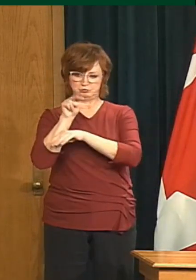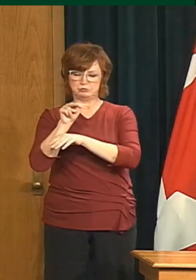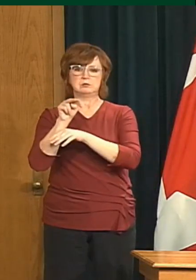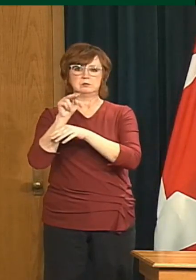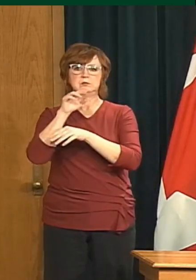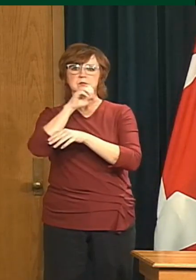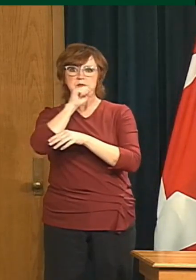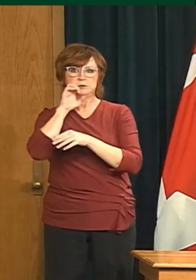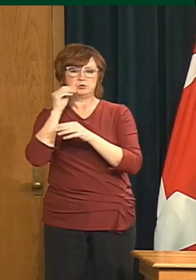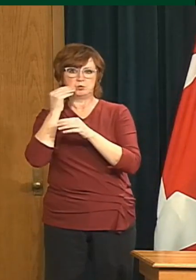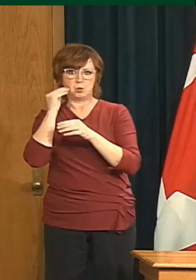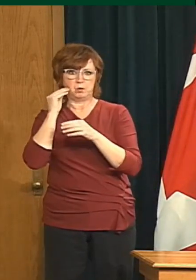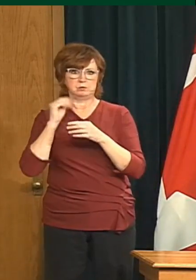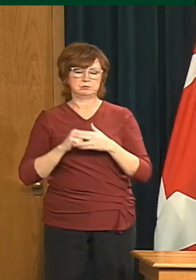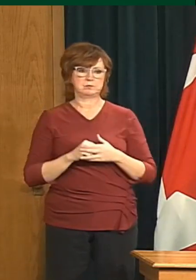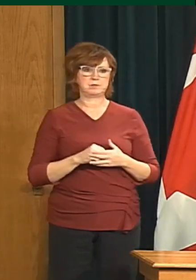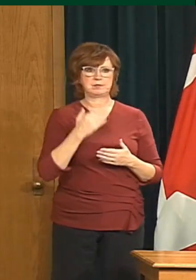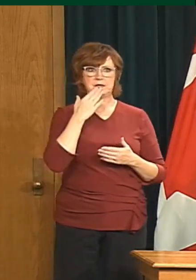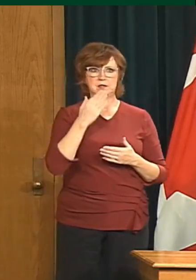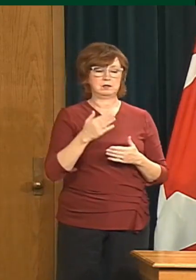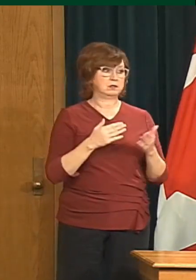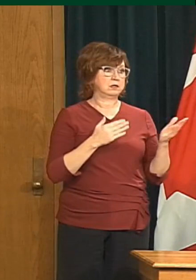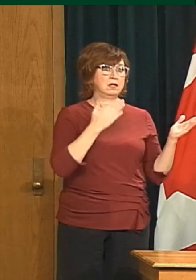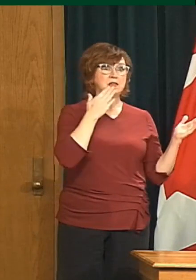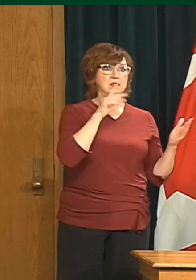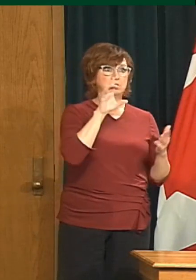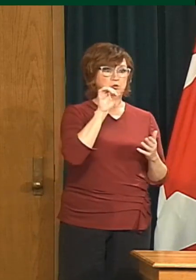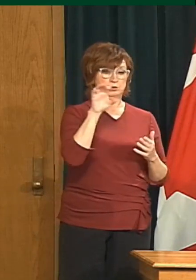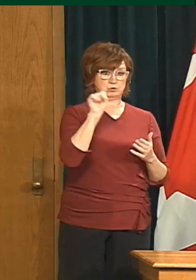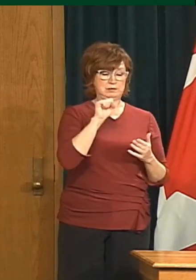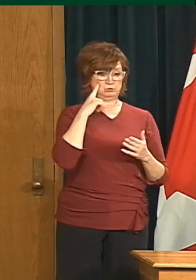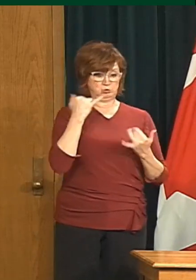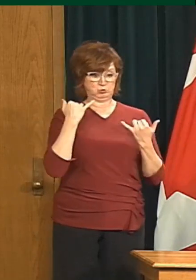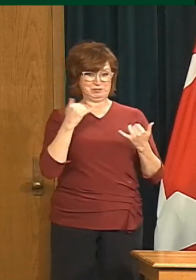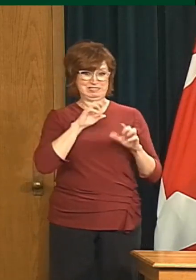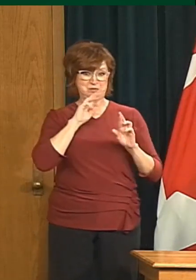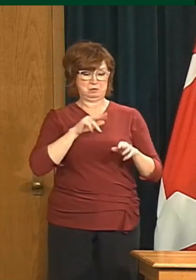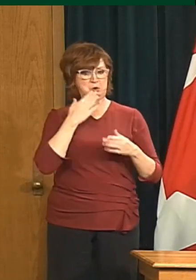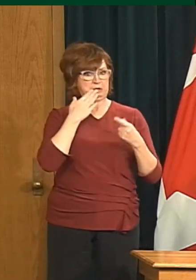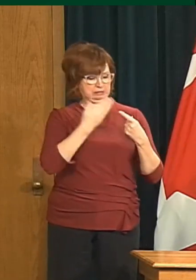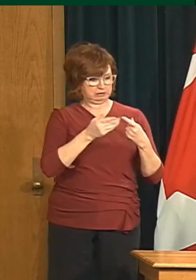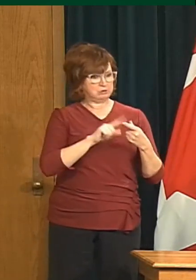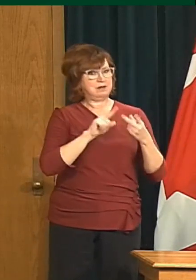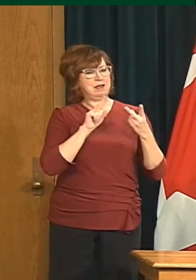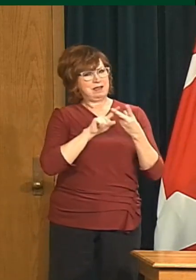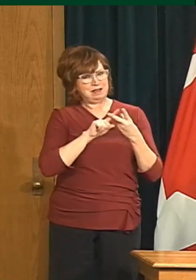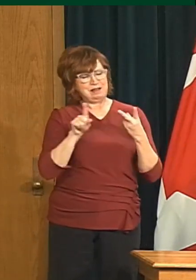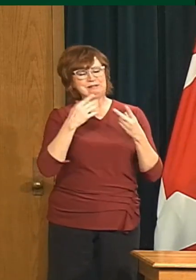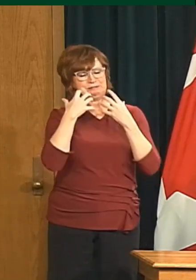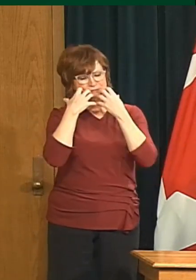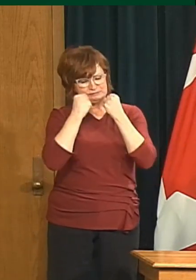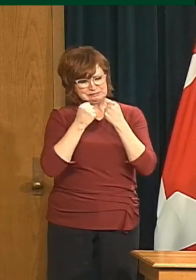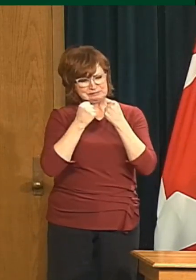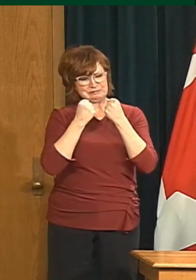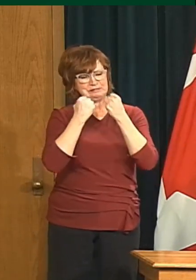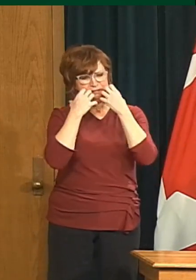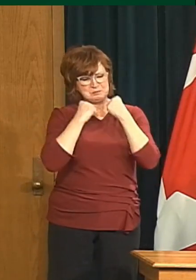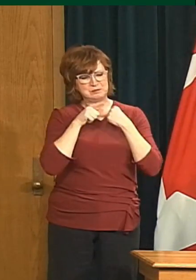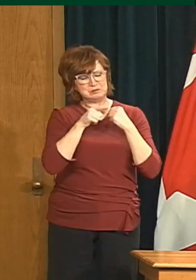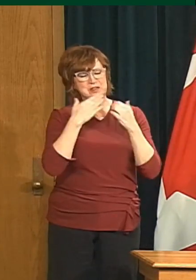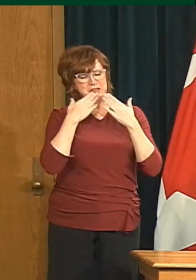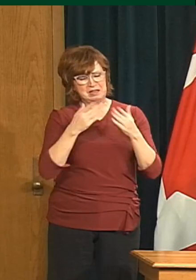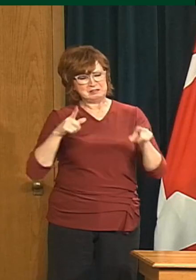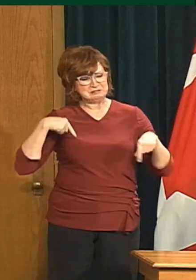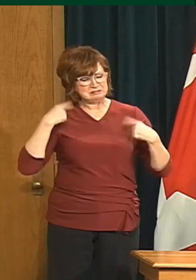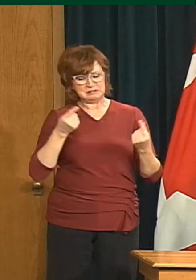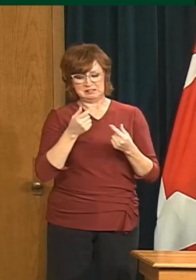Thank you very much, Dr. Shahab, not just for your report here today, but for everything that you have been doing over the last number of weeks. In the past